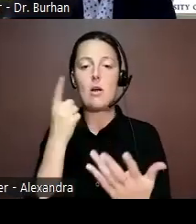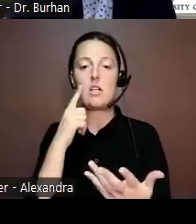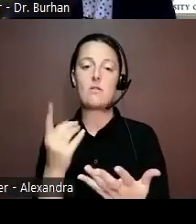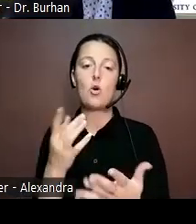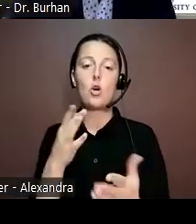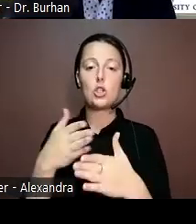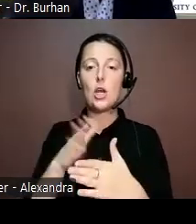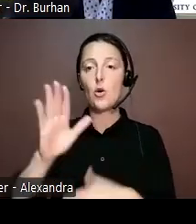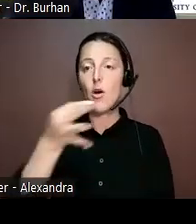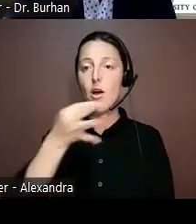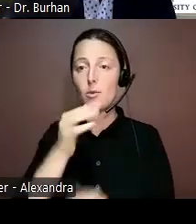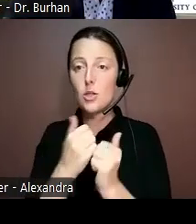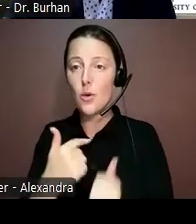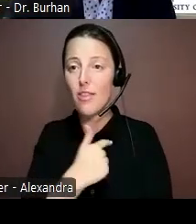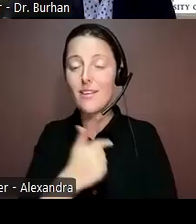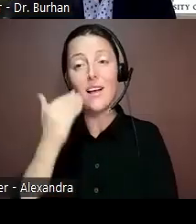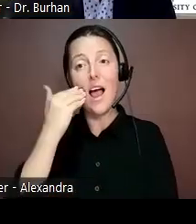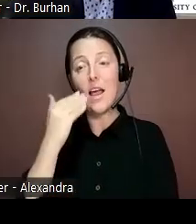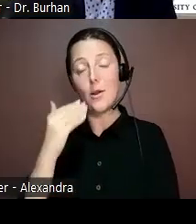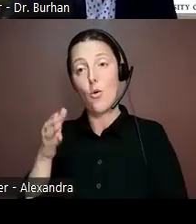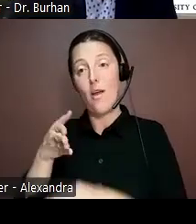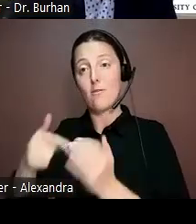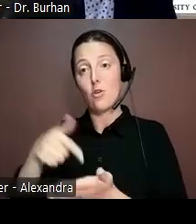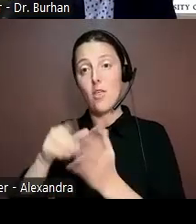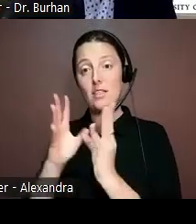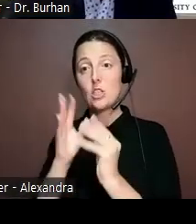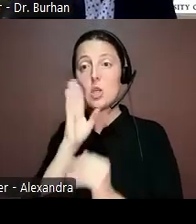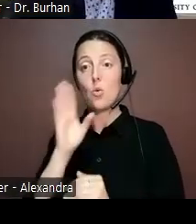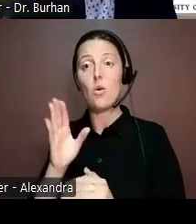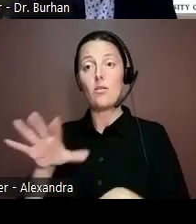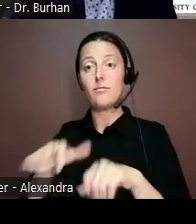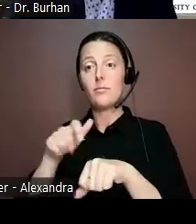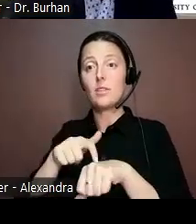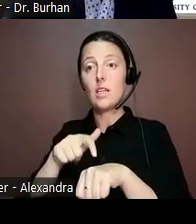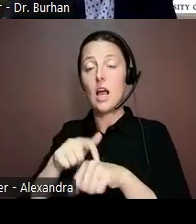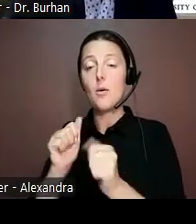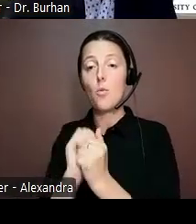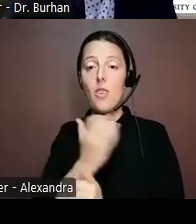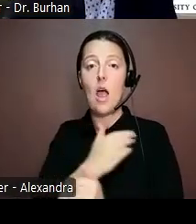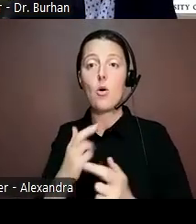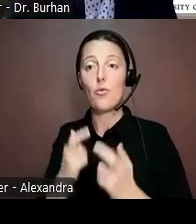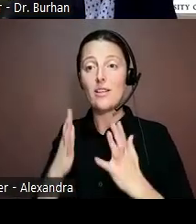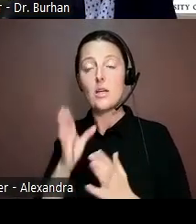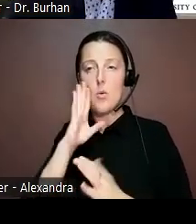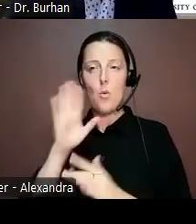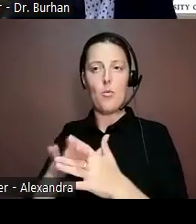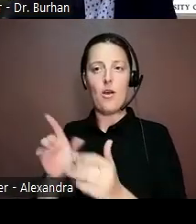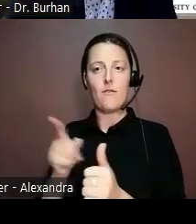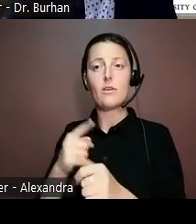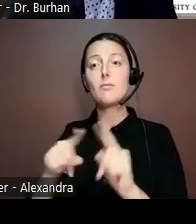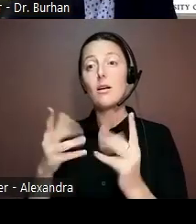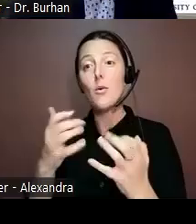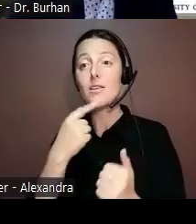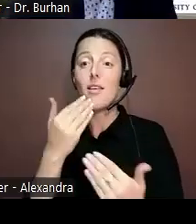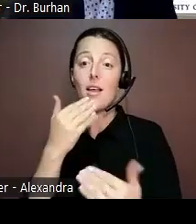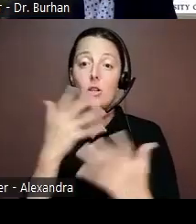spend some time with our residents after this session. We'll give you a little bit of a break. And I just want to say thank you so much and have a great afternoon.